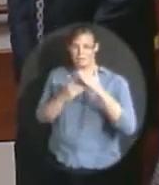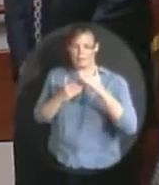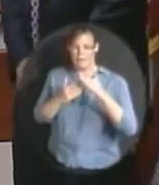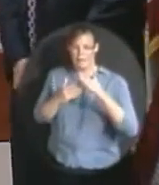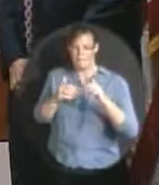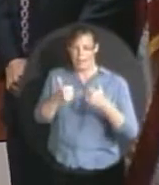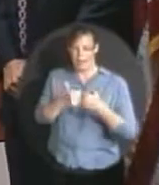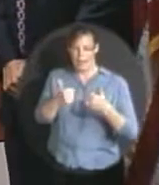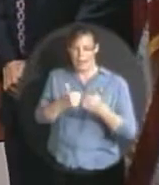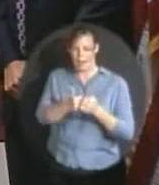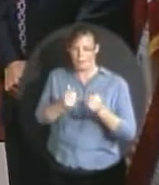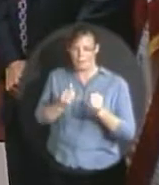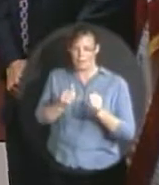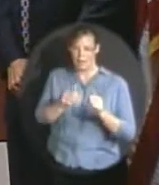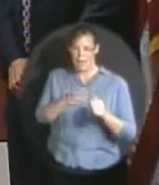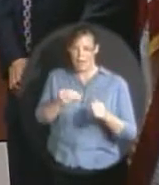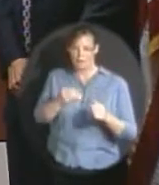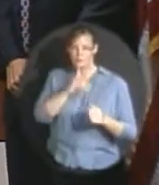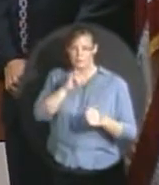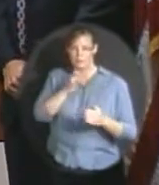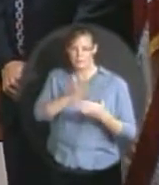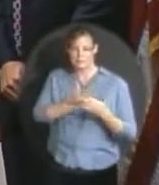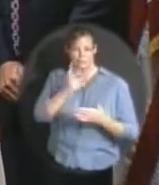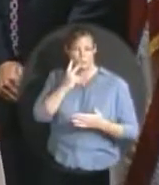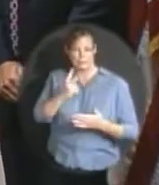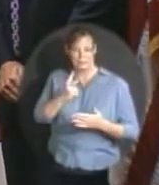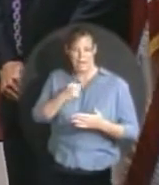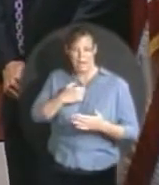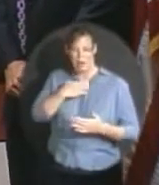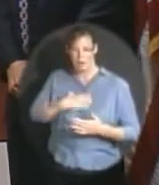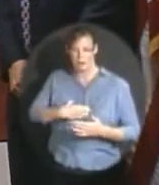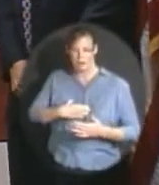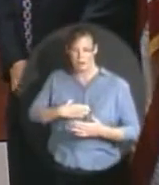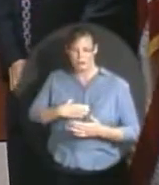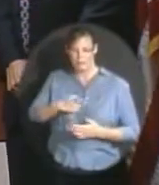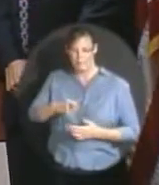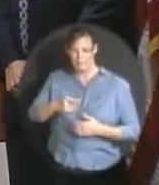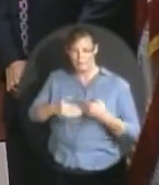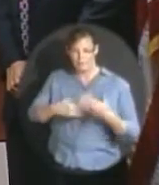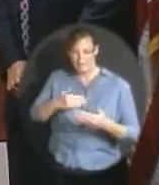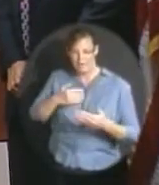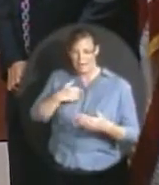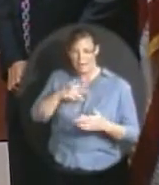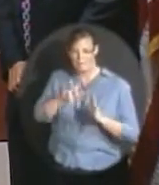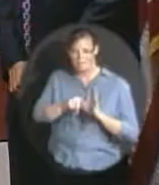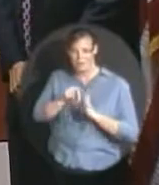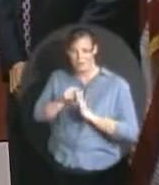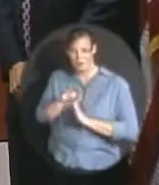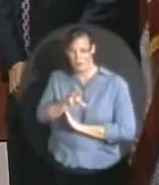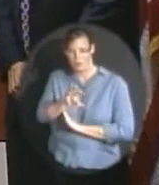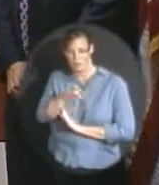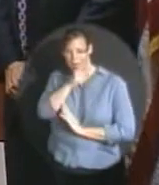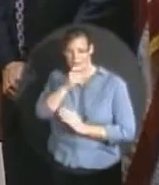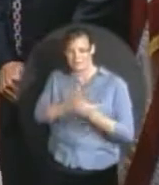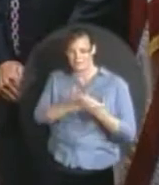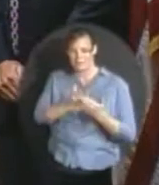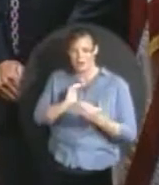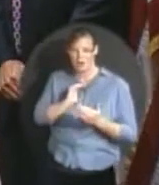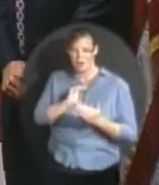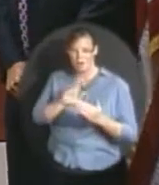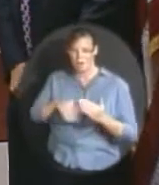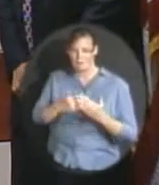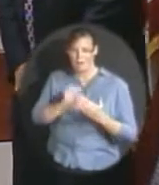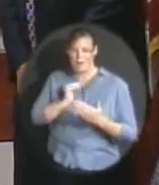opportunity, and it was really something to see. I wished, as he was going through it, that I'd had a video camera on him, because it's something that all of us really